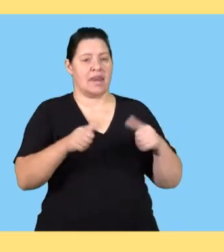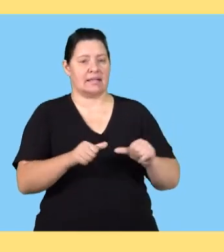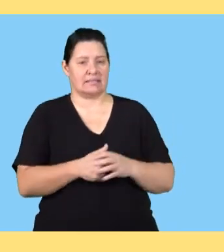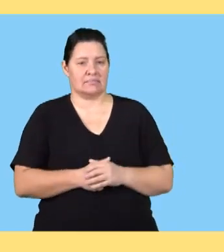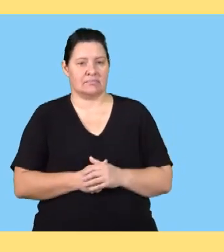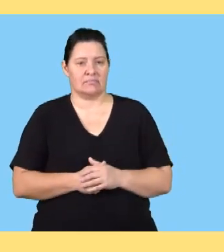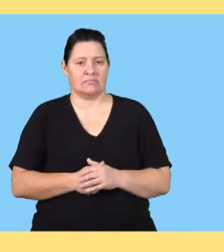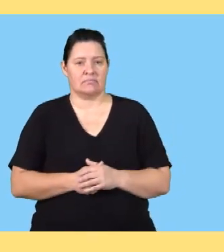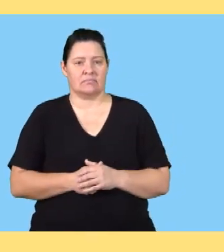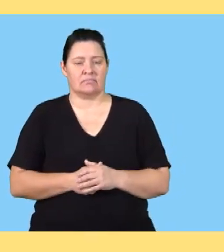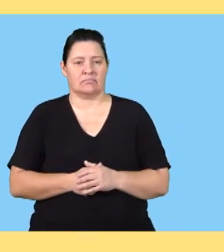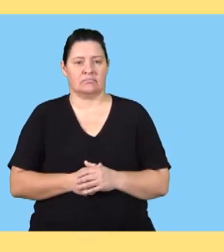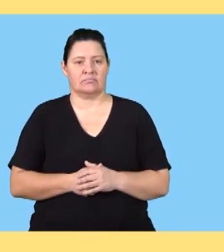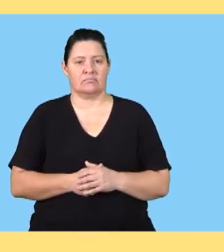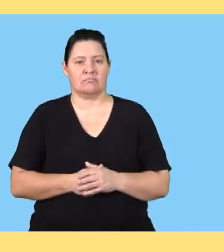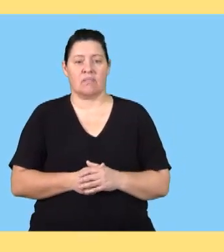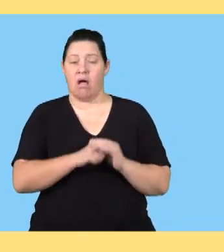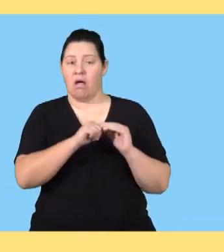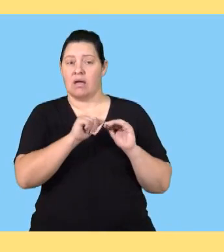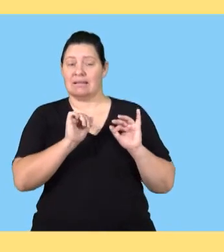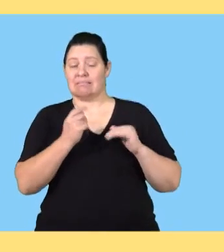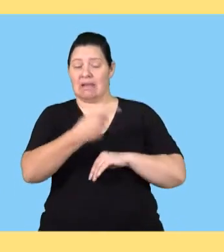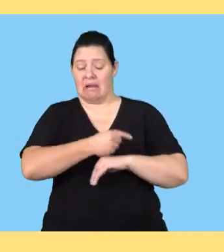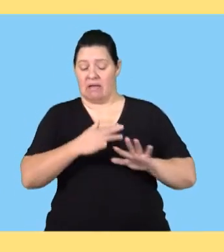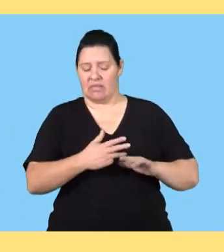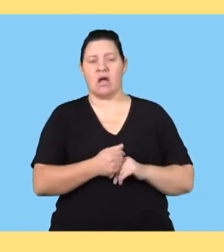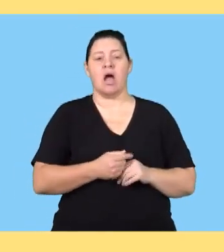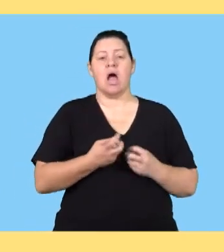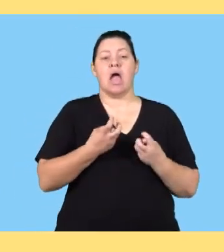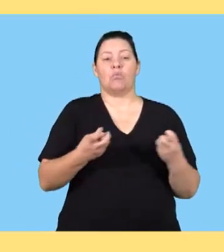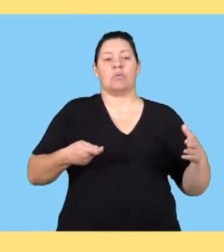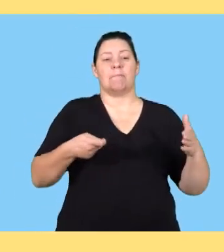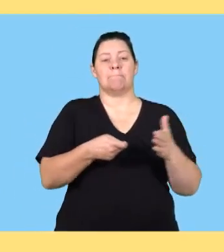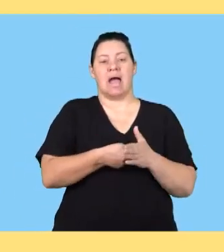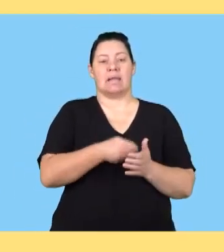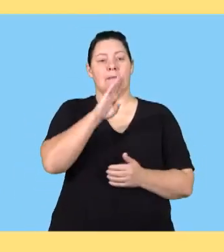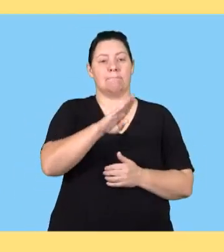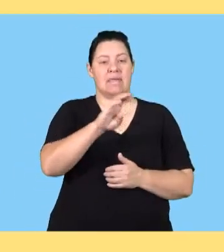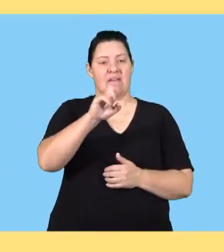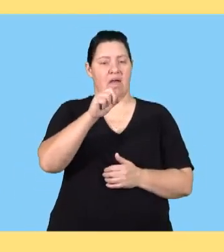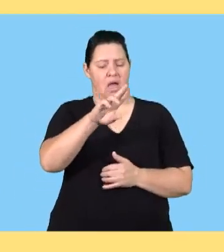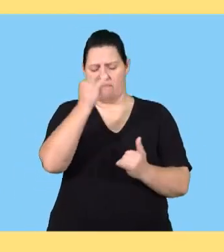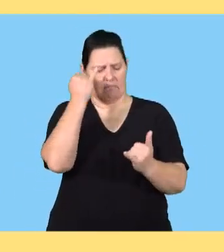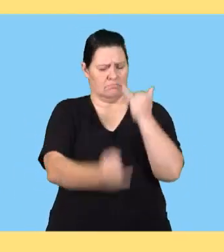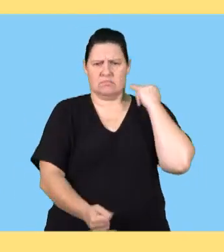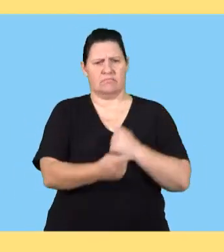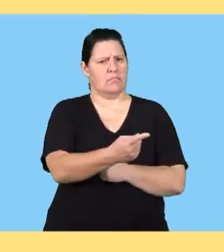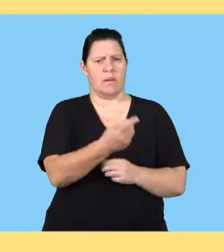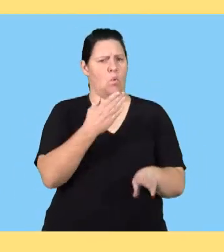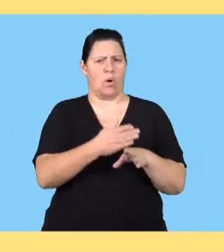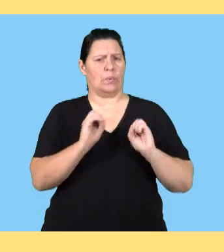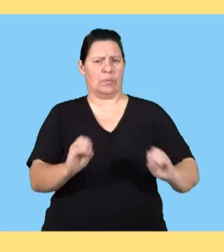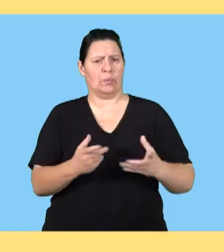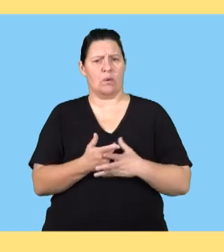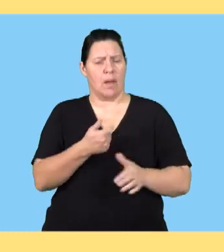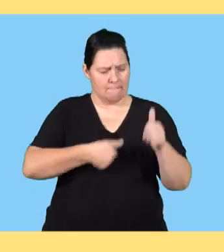next transaction on the 9th. Equipment bought from B. Ever was 40. We returned